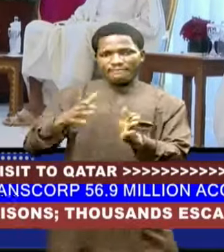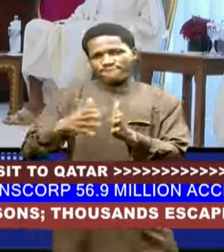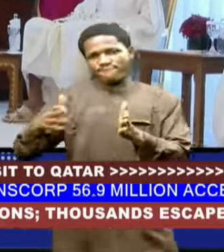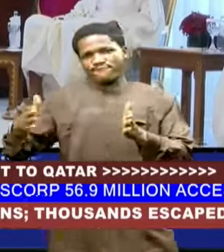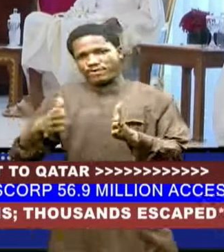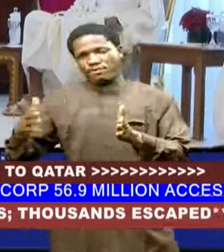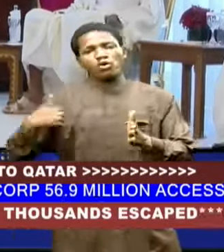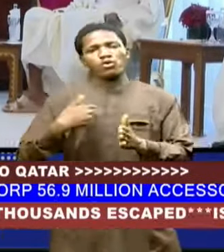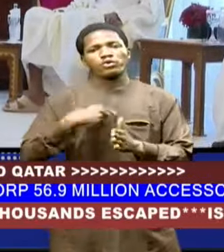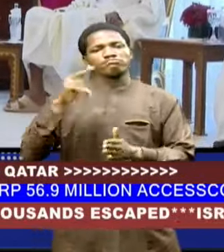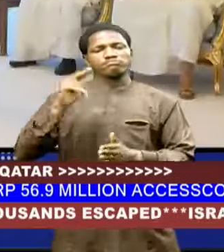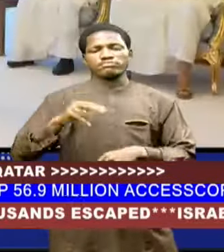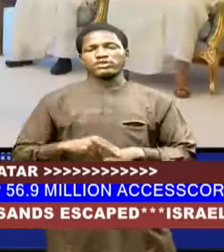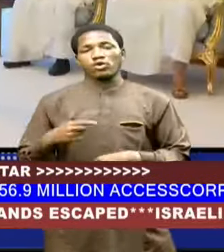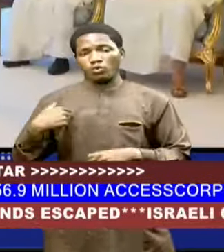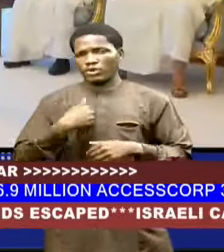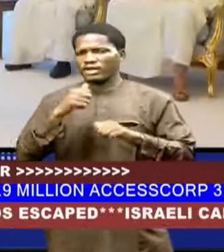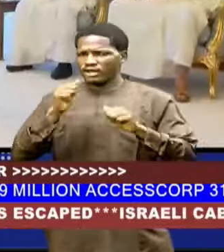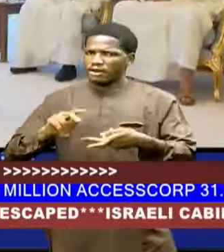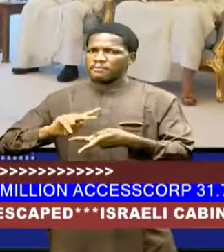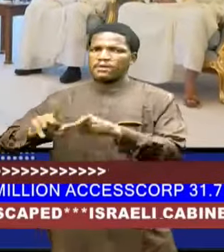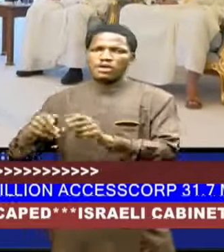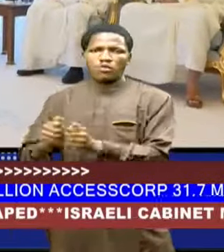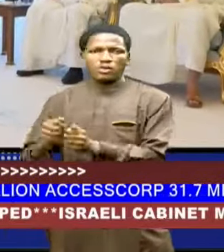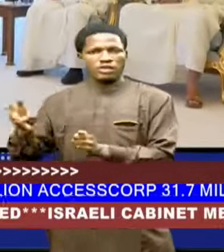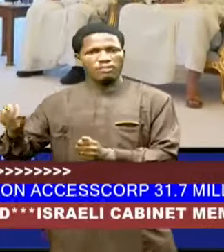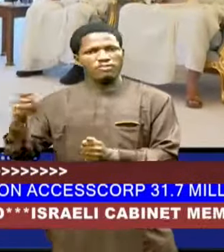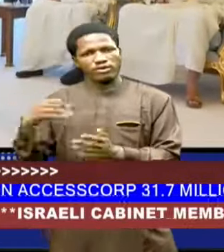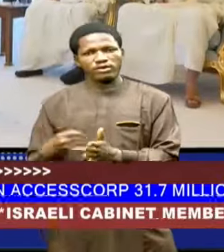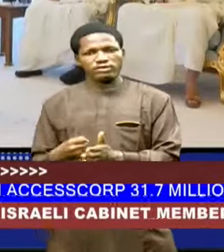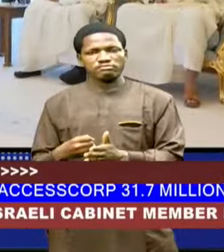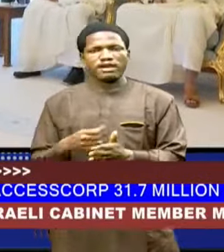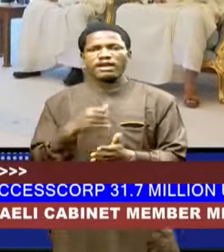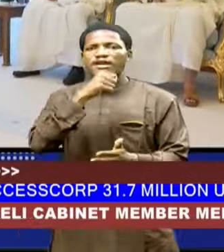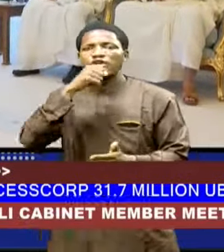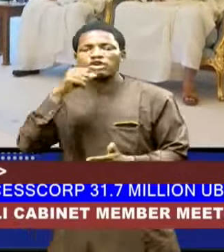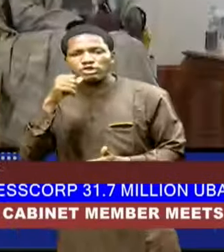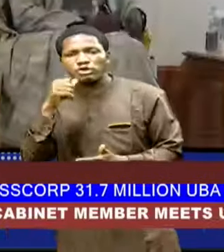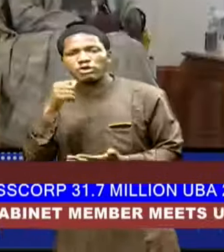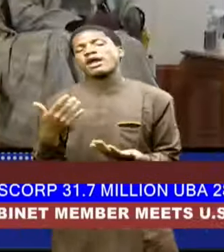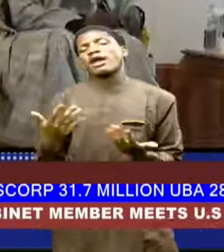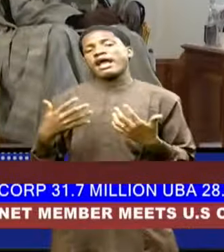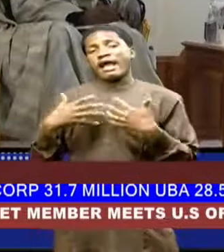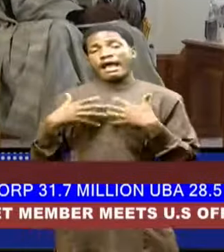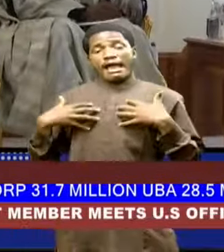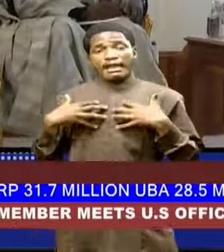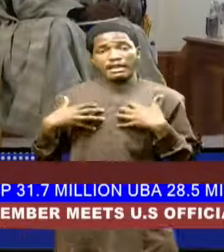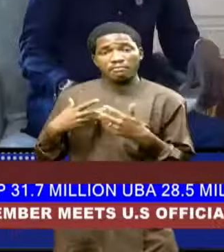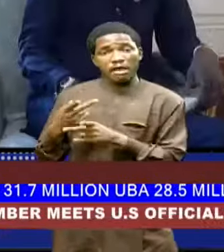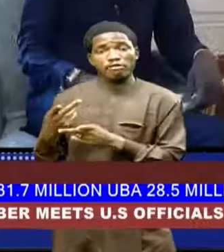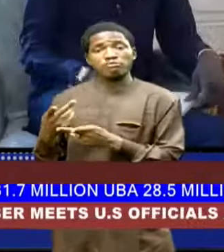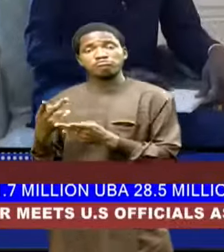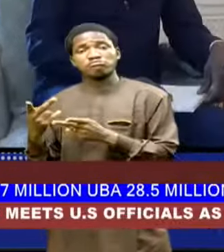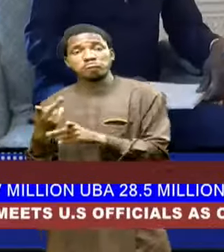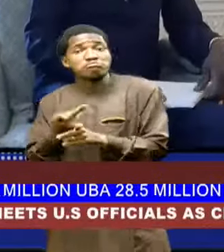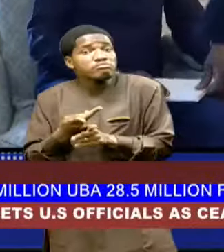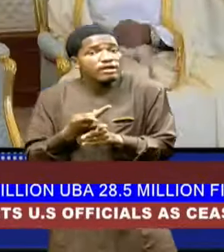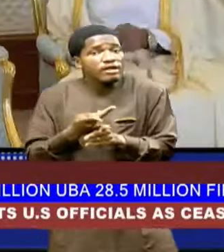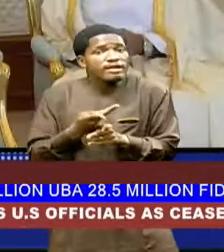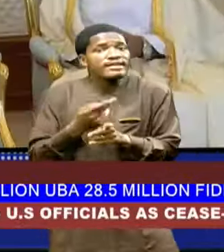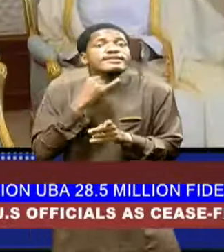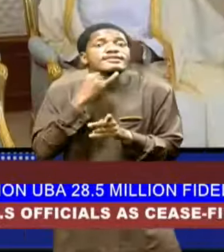could partner with the Qataris there. Agriculture, animal husbandry is a very huge thing for us, because you know there is the